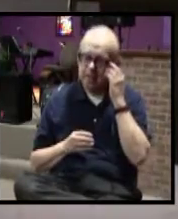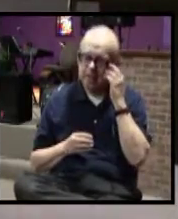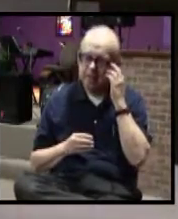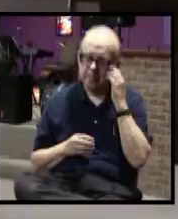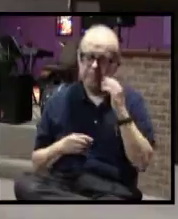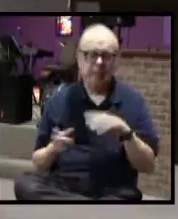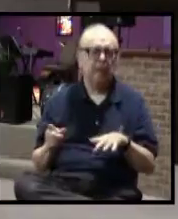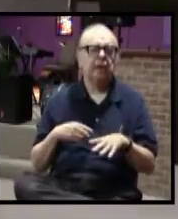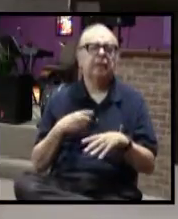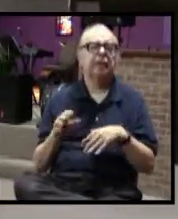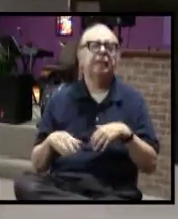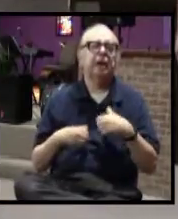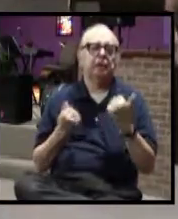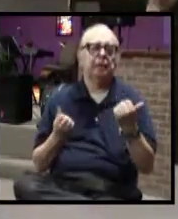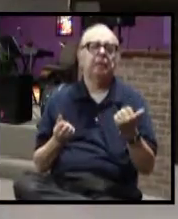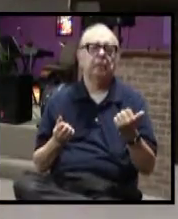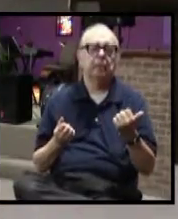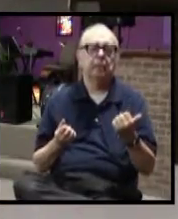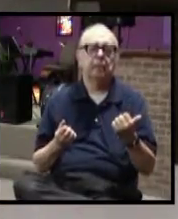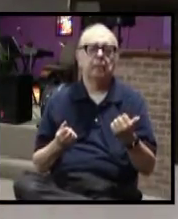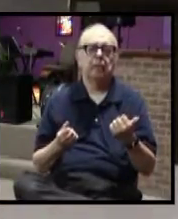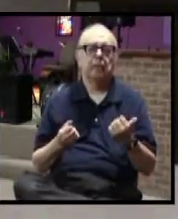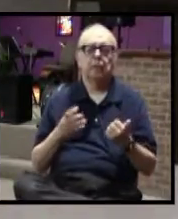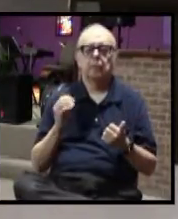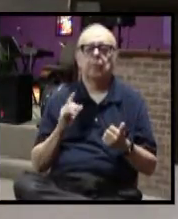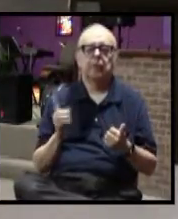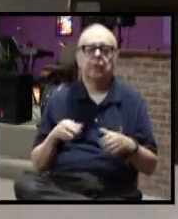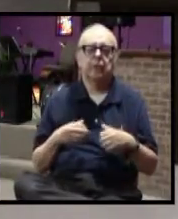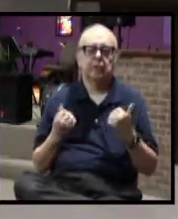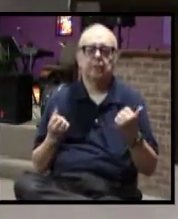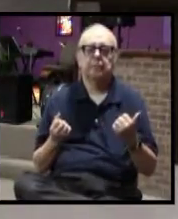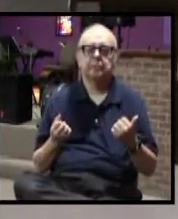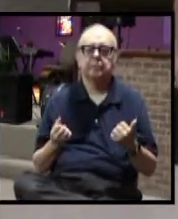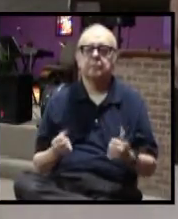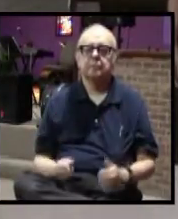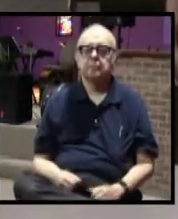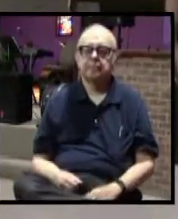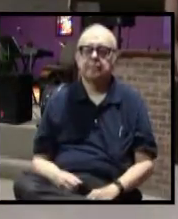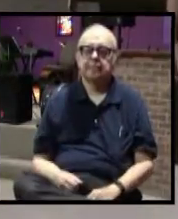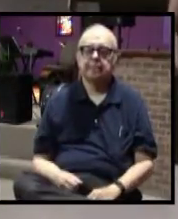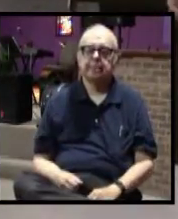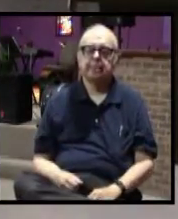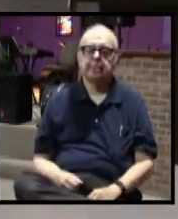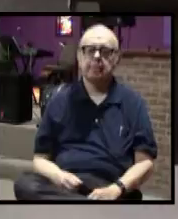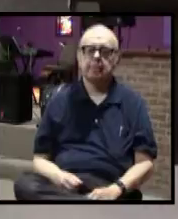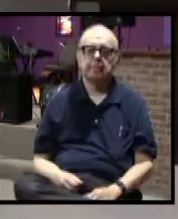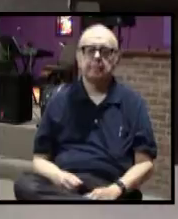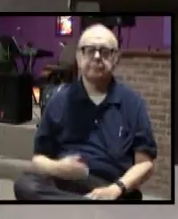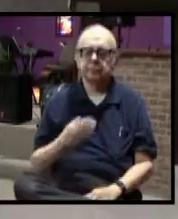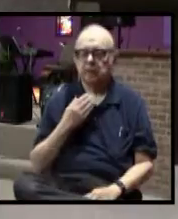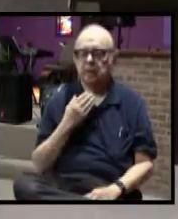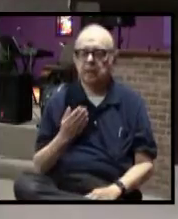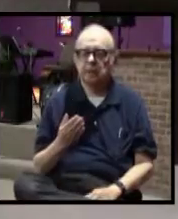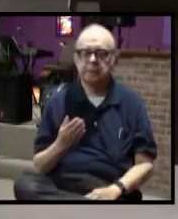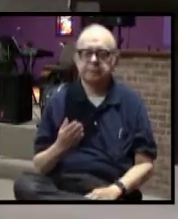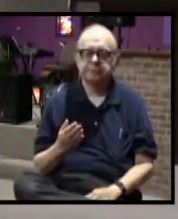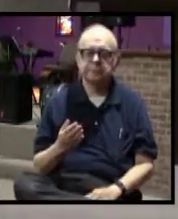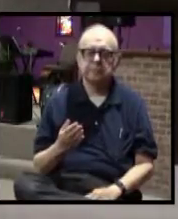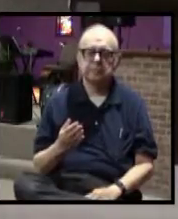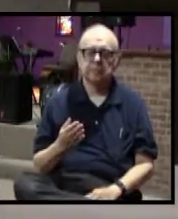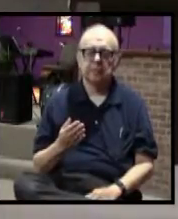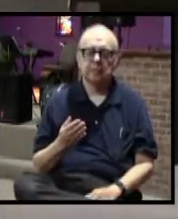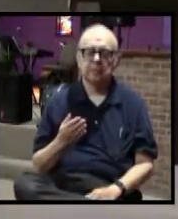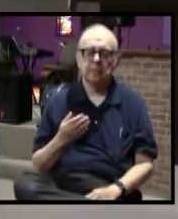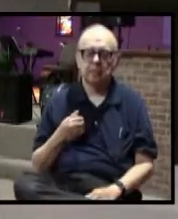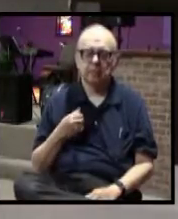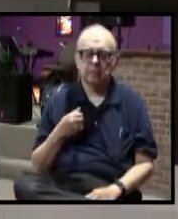Cornelius, 96 Valley View Drive, Rockway, New Jersey, 7866. Missed the number there. Thank you